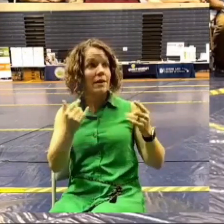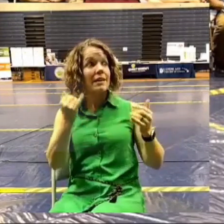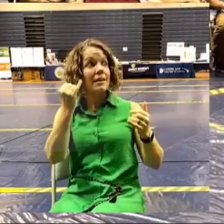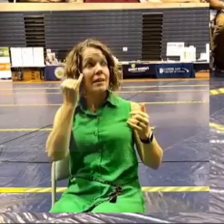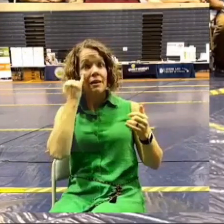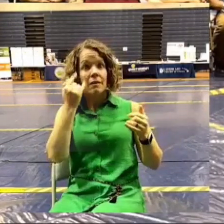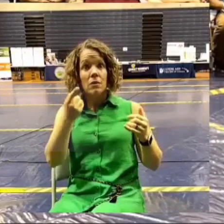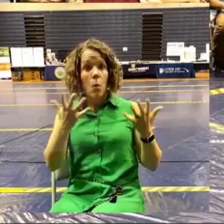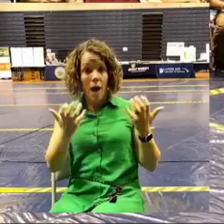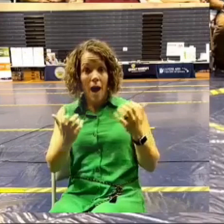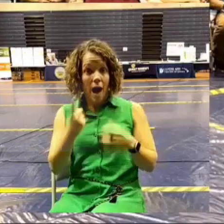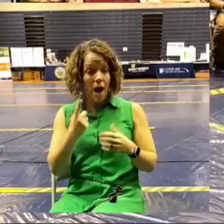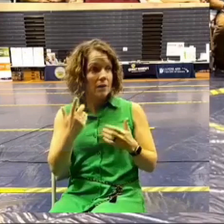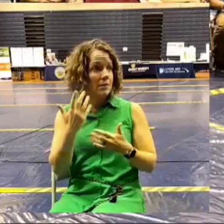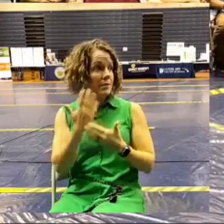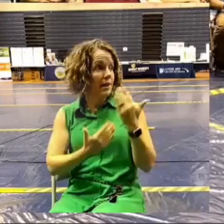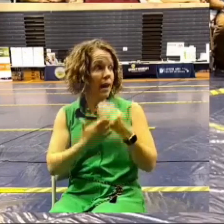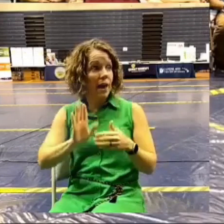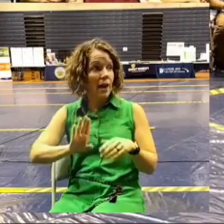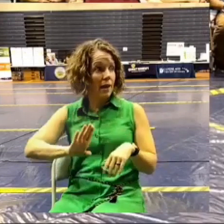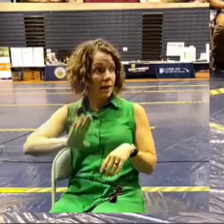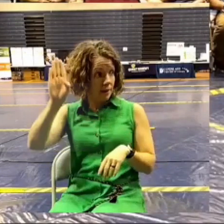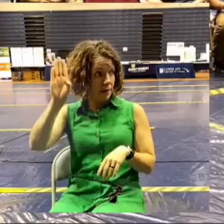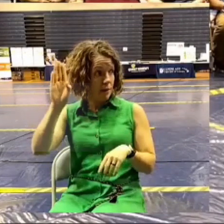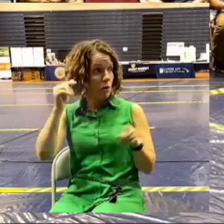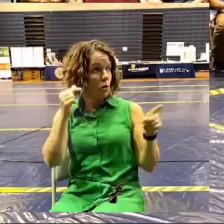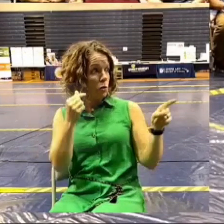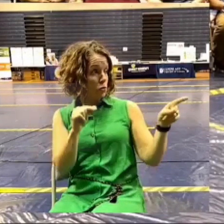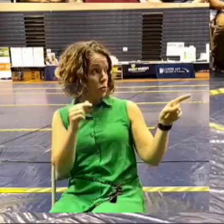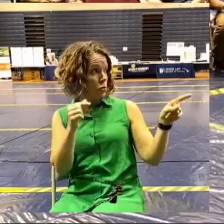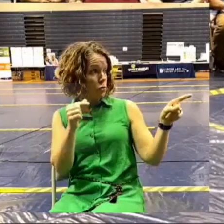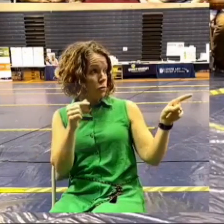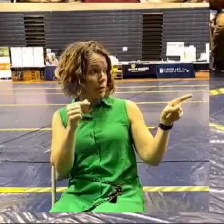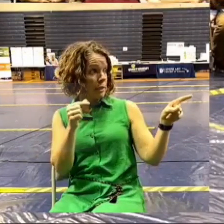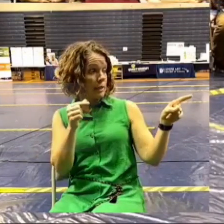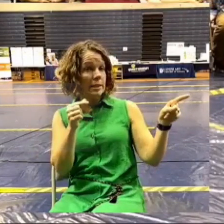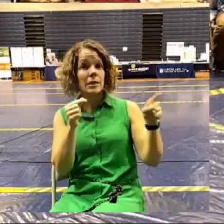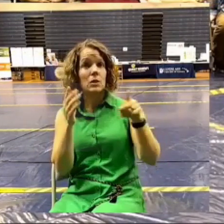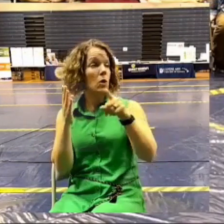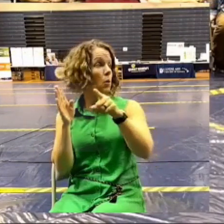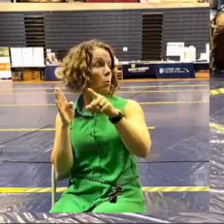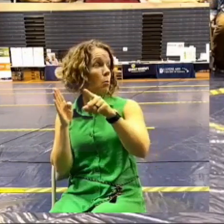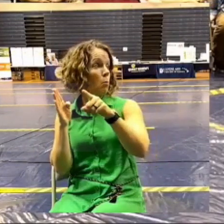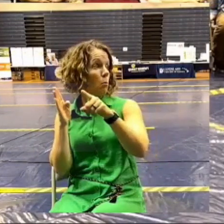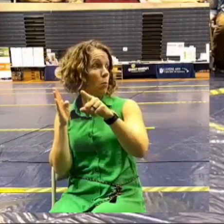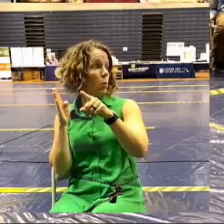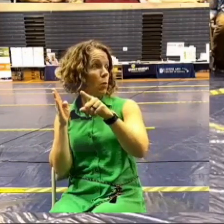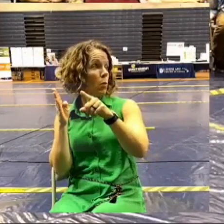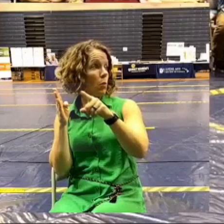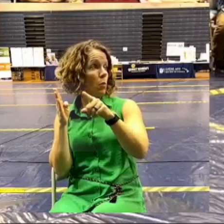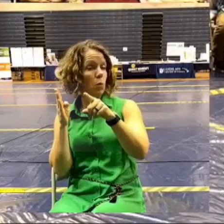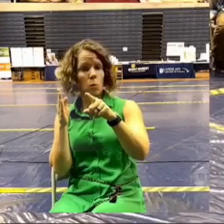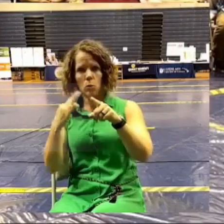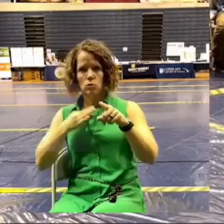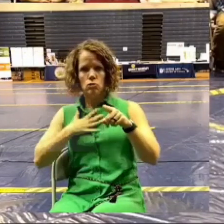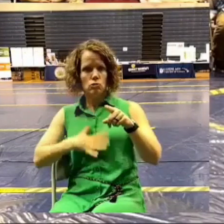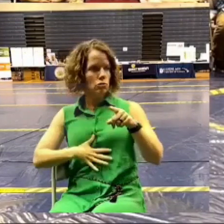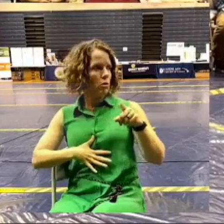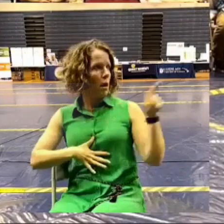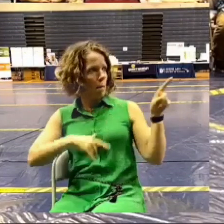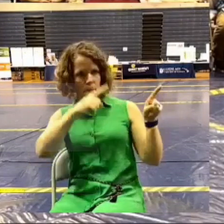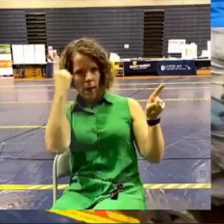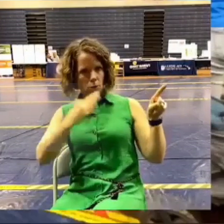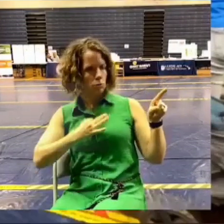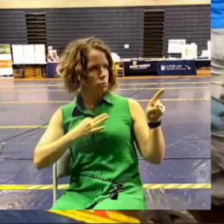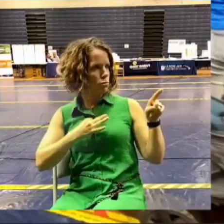your hand if you have a question. Okay, we're going to go with the gentleman in the green, guy in the blue, and I saw one there on the top with the black